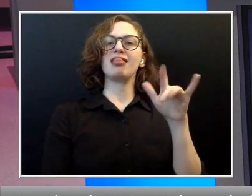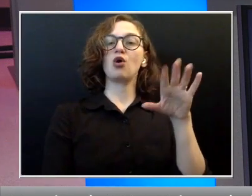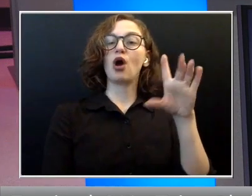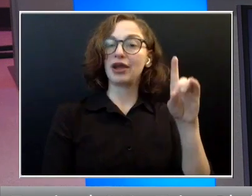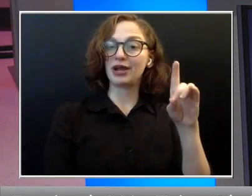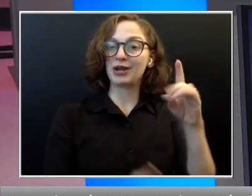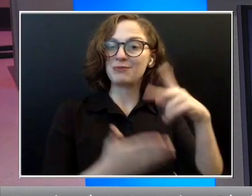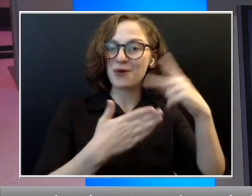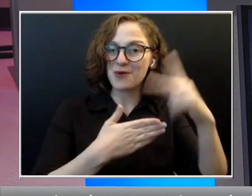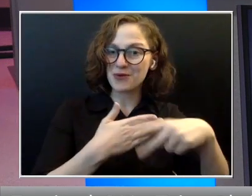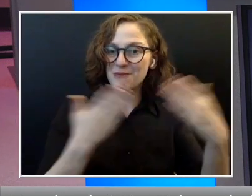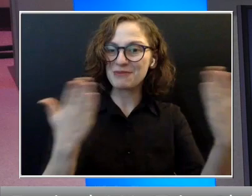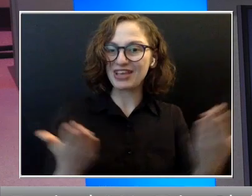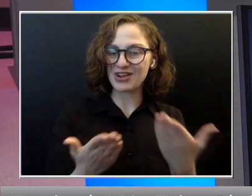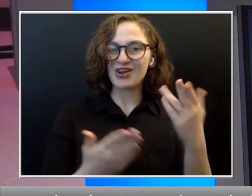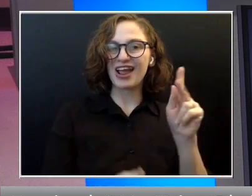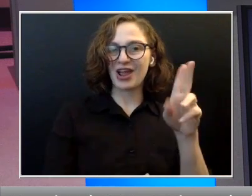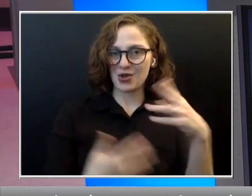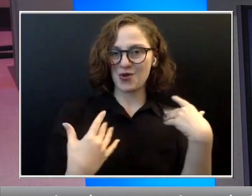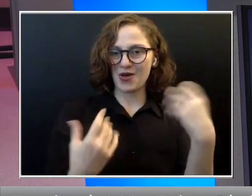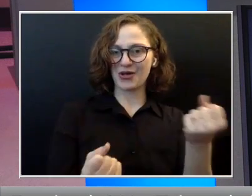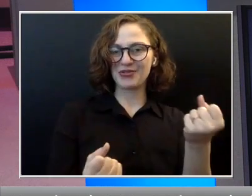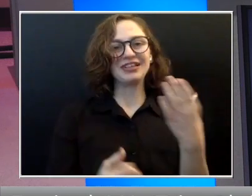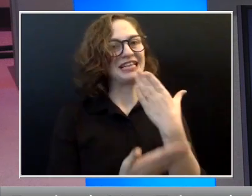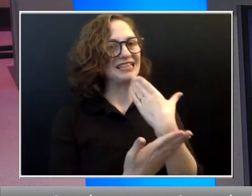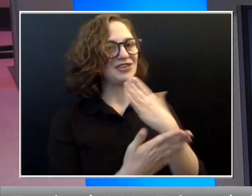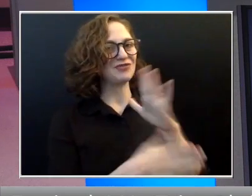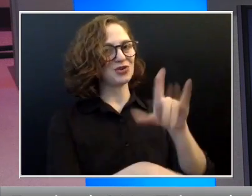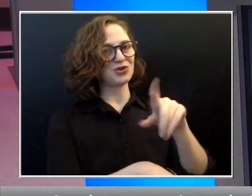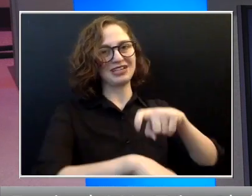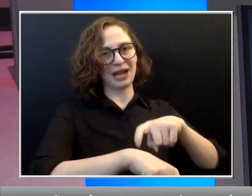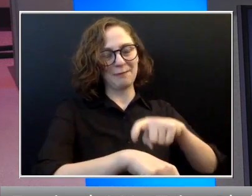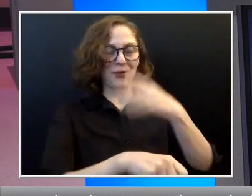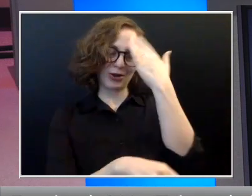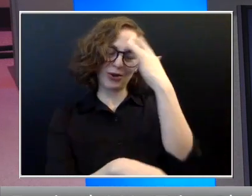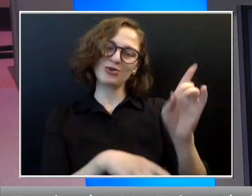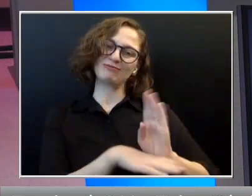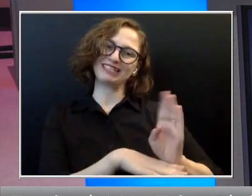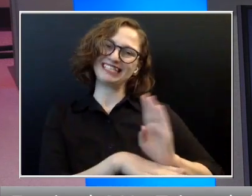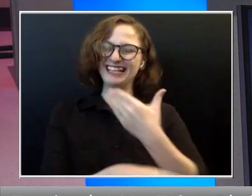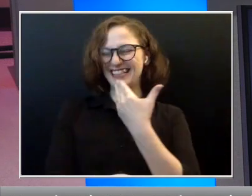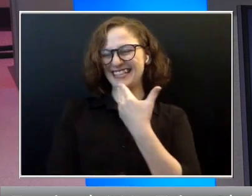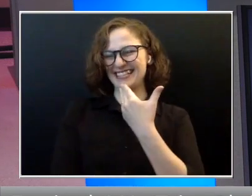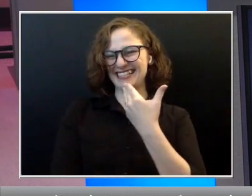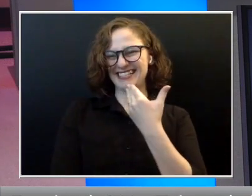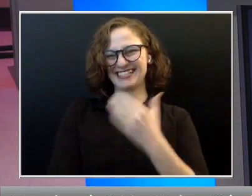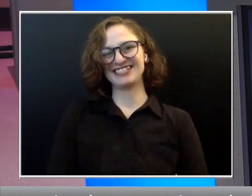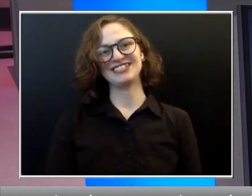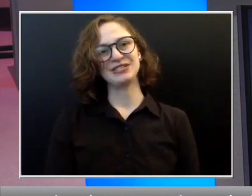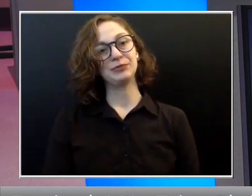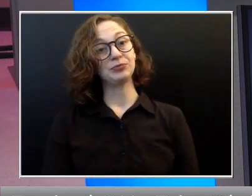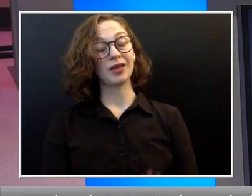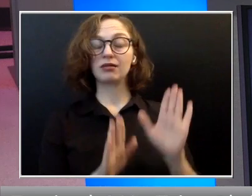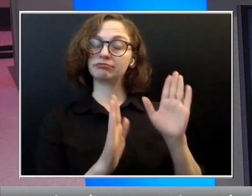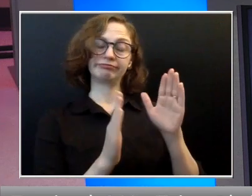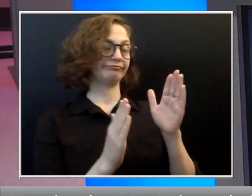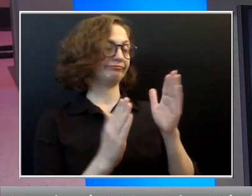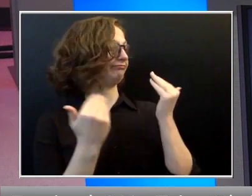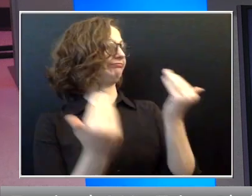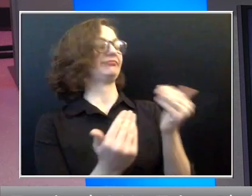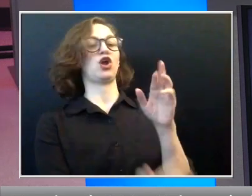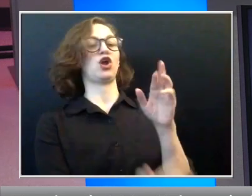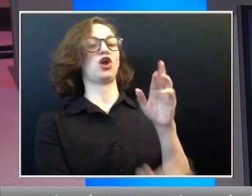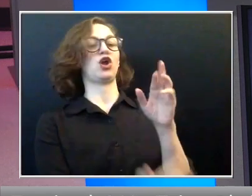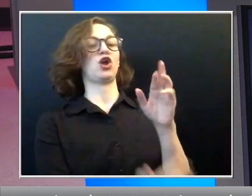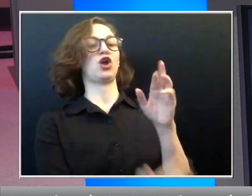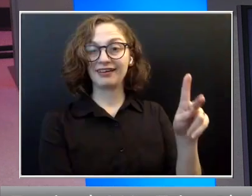Health System. Thanks for making time, Dr. Shah. You know, you're super busy. Thank Rick, you for having me. I want to get right to Rick because this is something that makes all doctors cringe. Well,